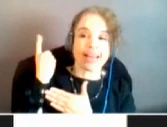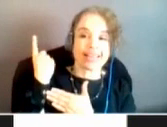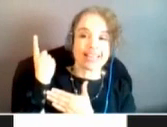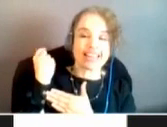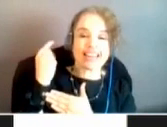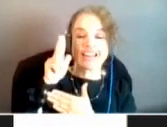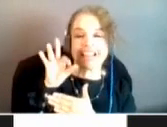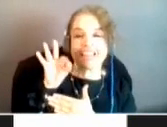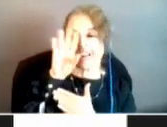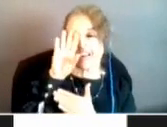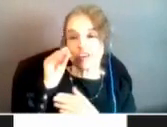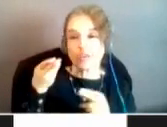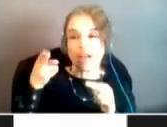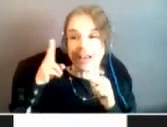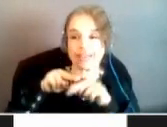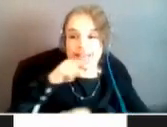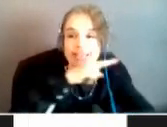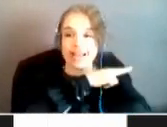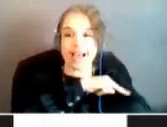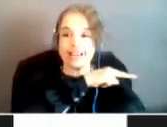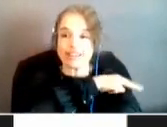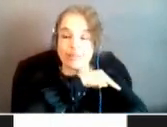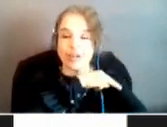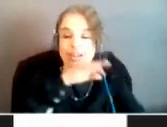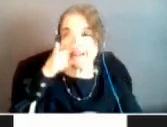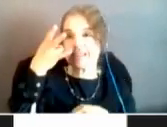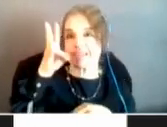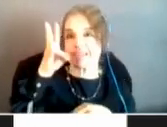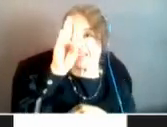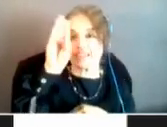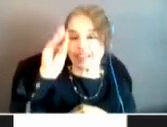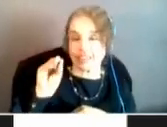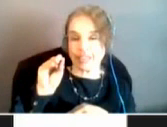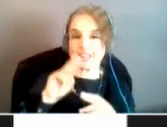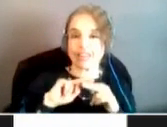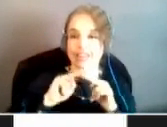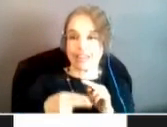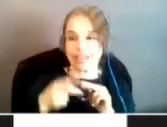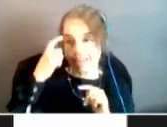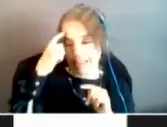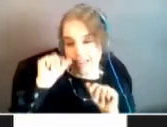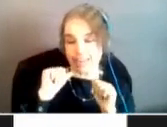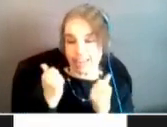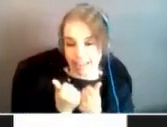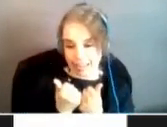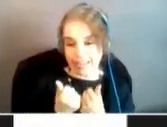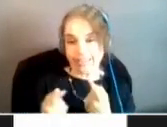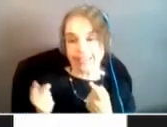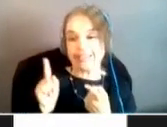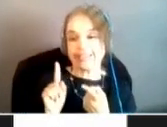a 39% decrease in hospitalizations, 17% decrease in mental health emergency department